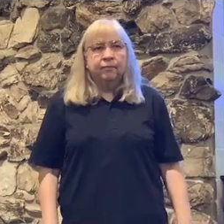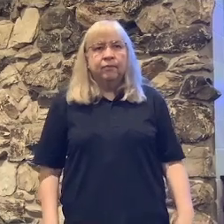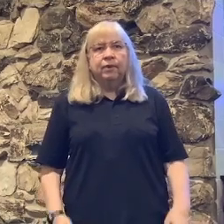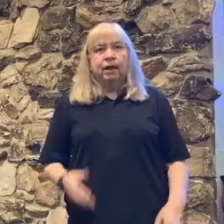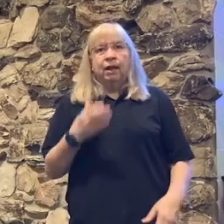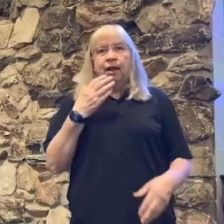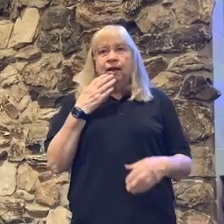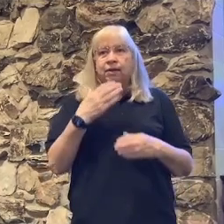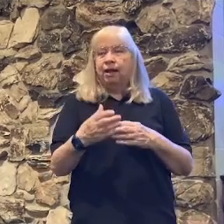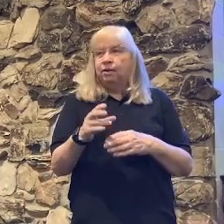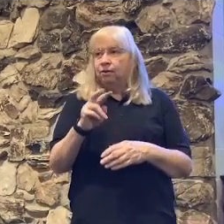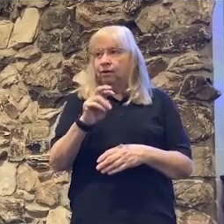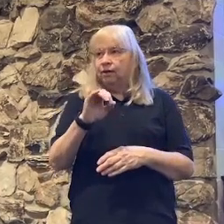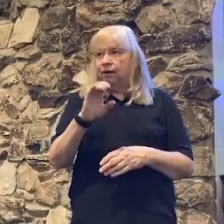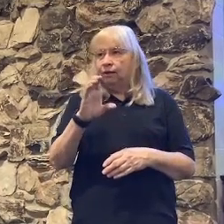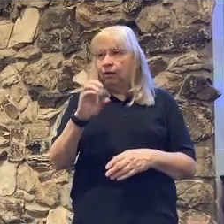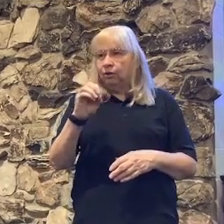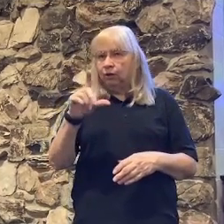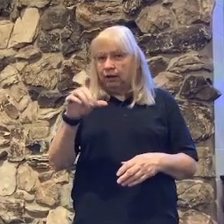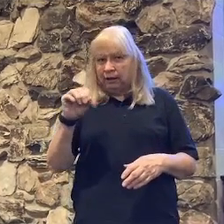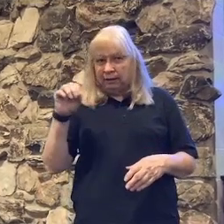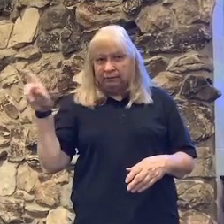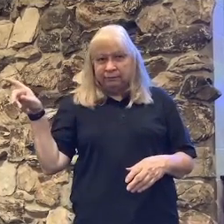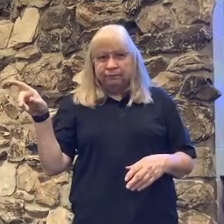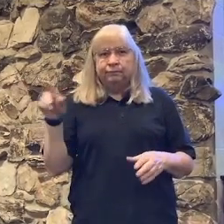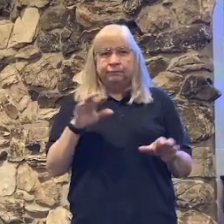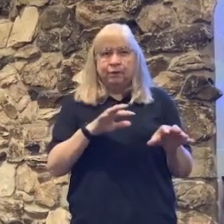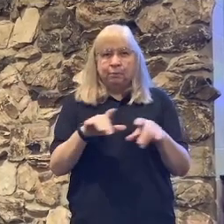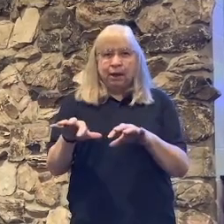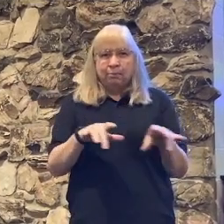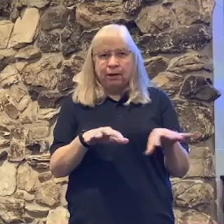Thank you, Nicole. Good morning, church.